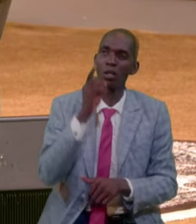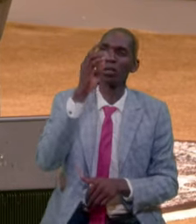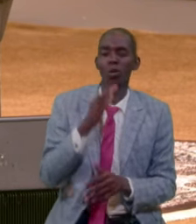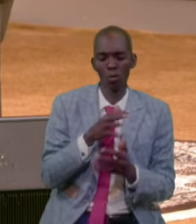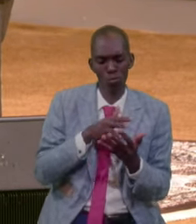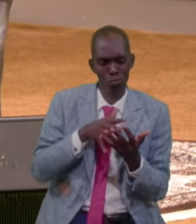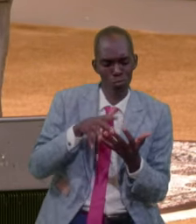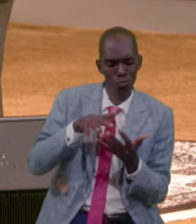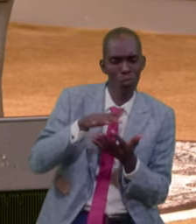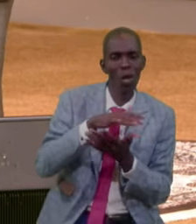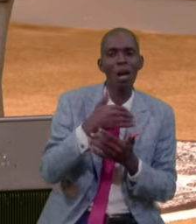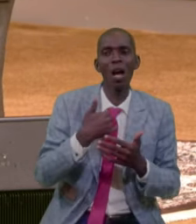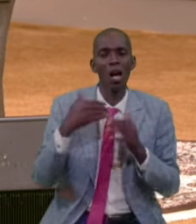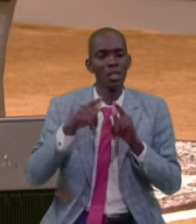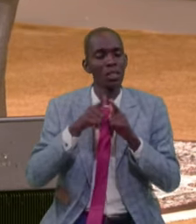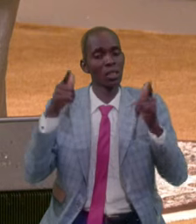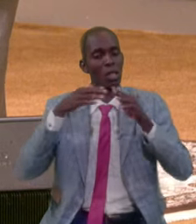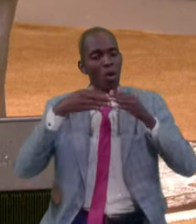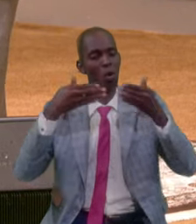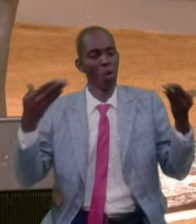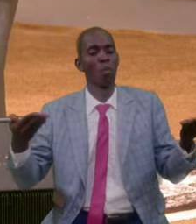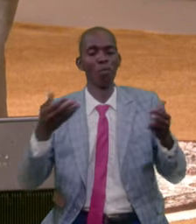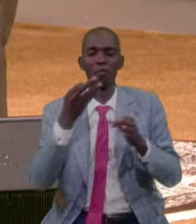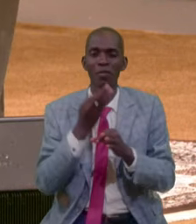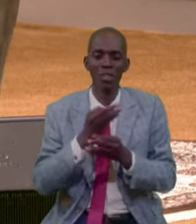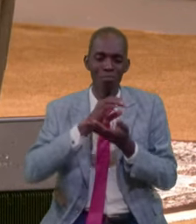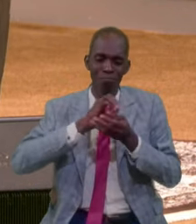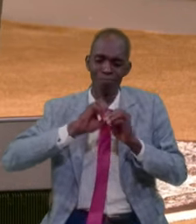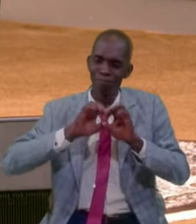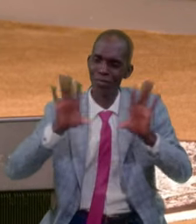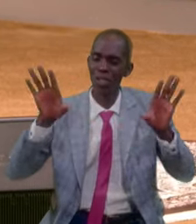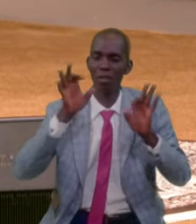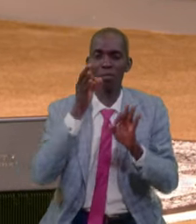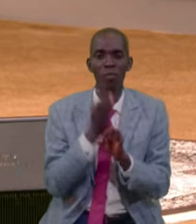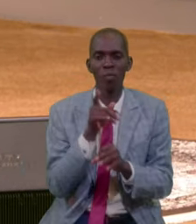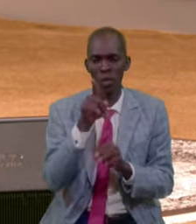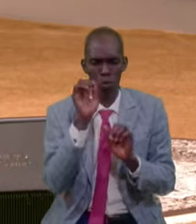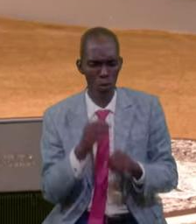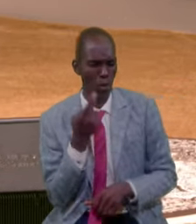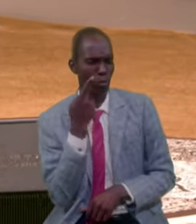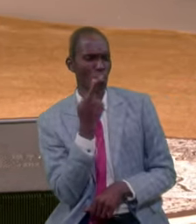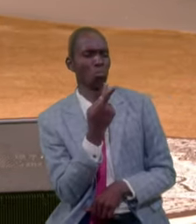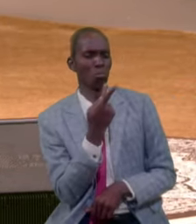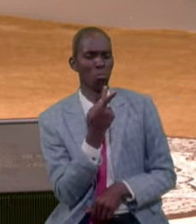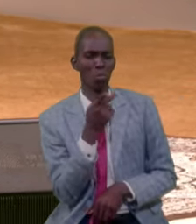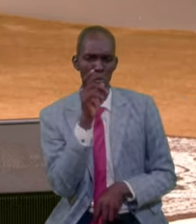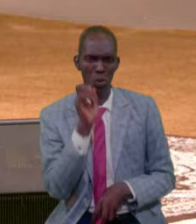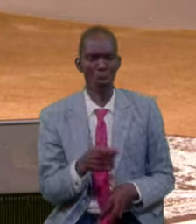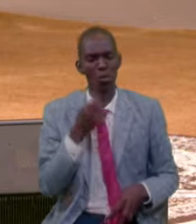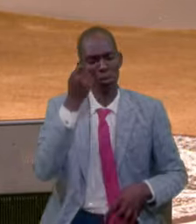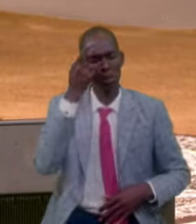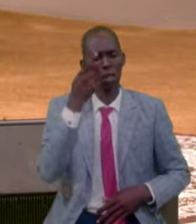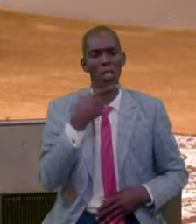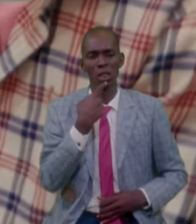had explicit faith, clear faith that you could see and you can tell here is